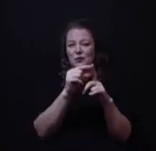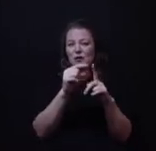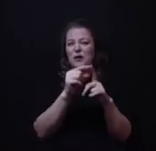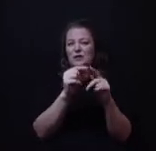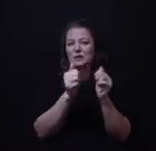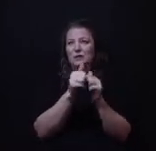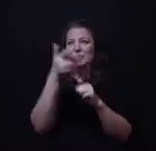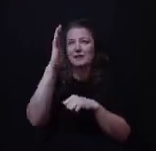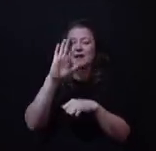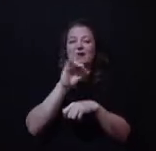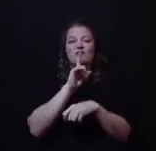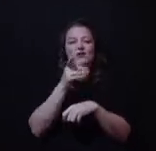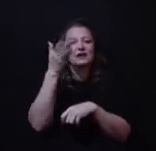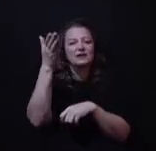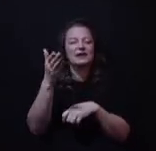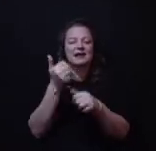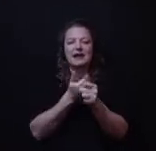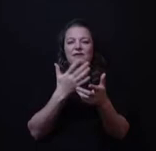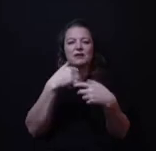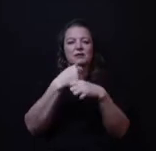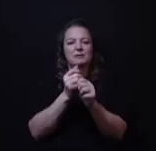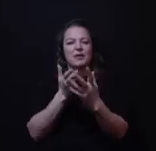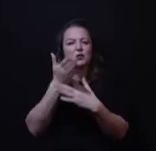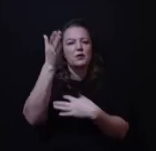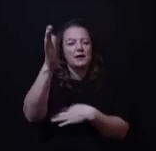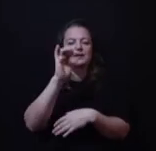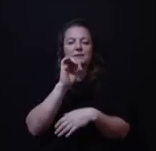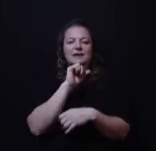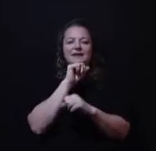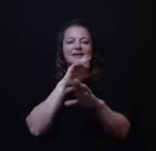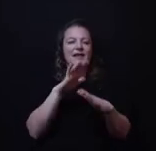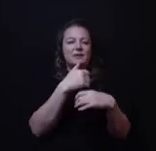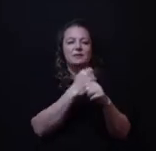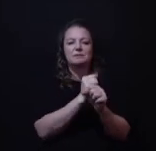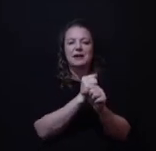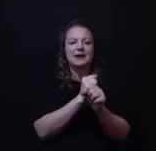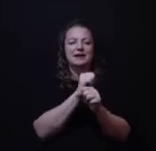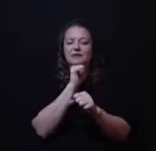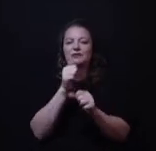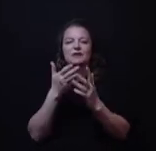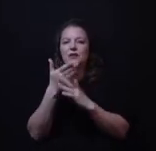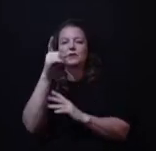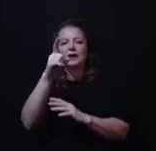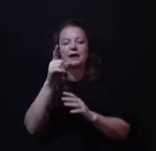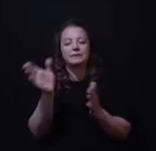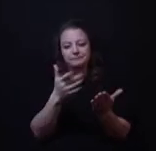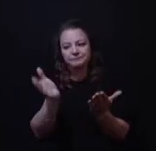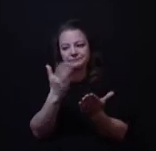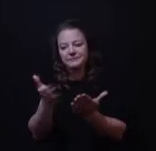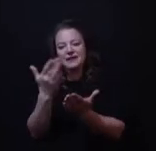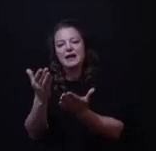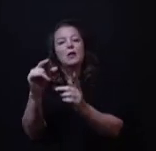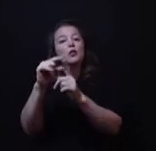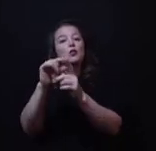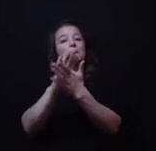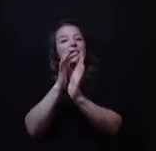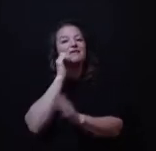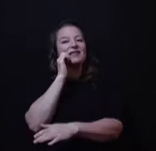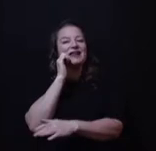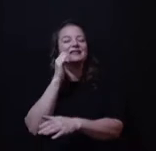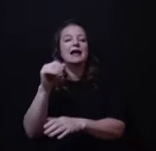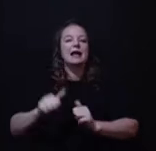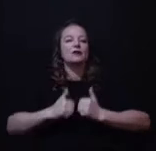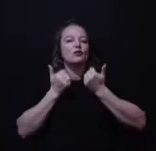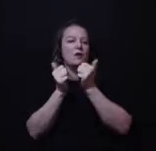were made through him. Nothing was made that was not made through him. Skip, skip, skip. And the Word became flesh and